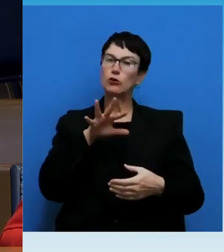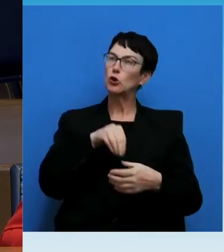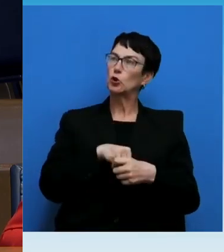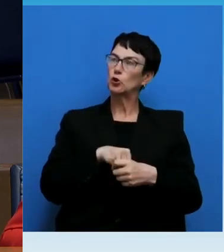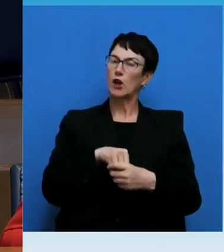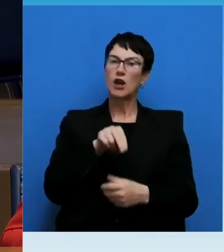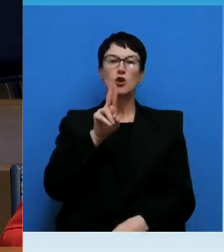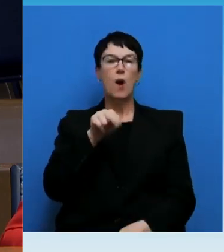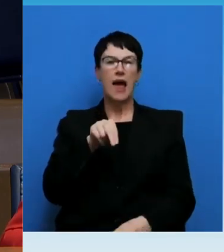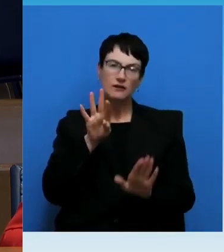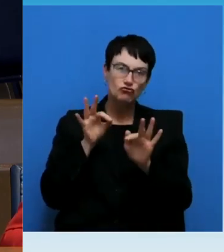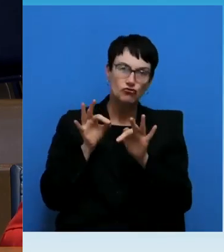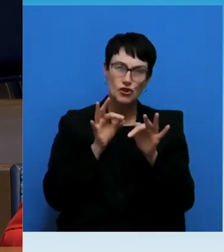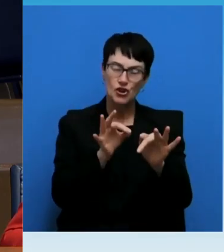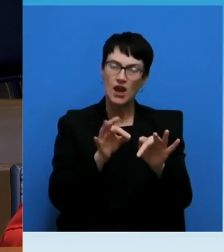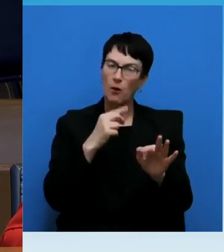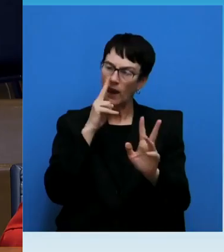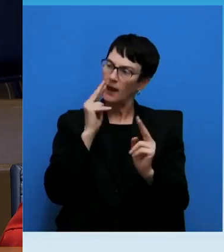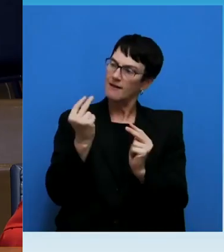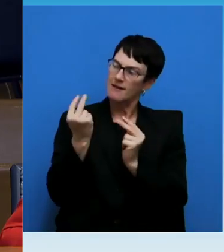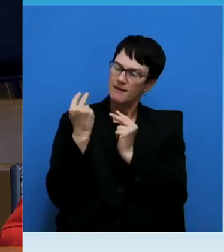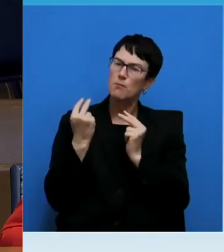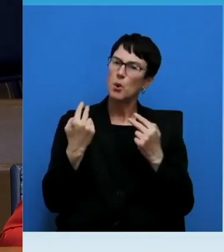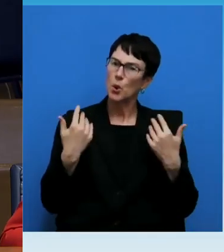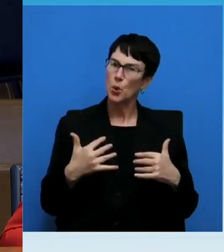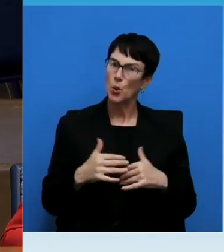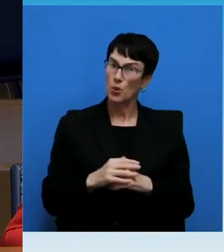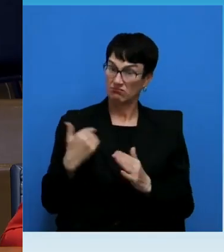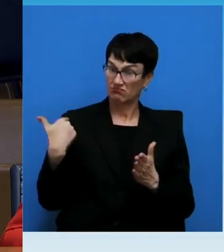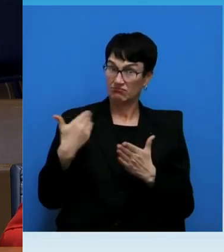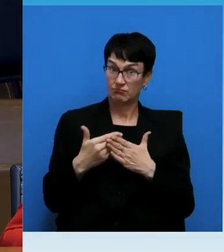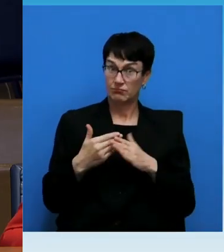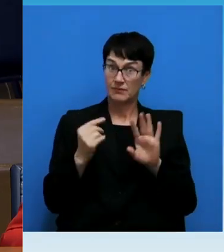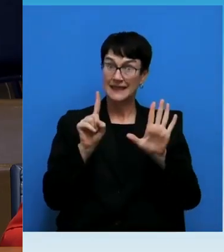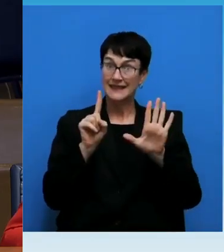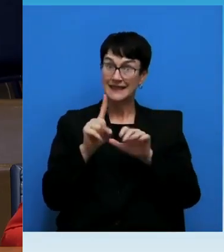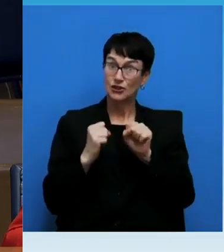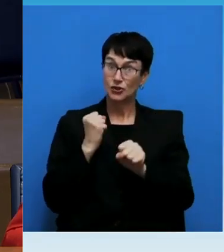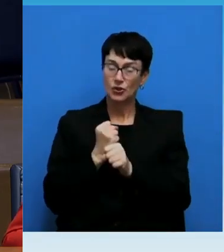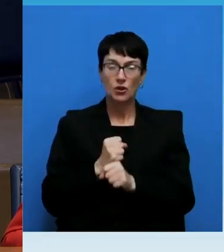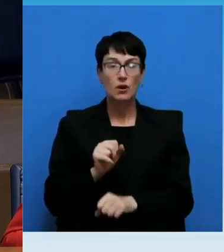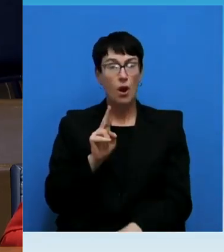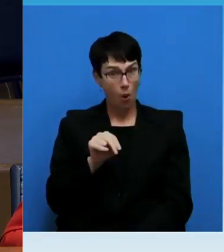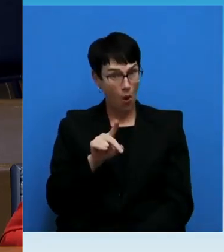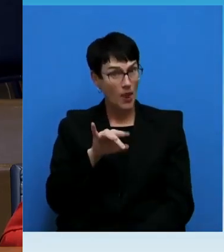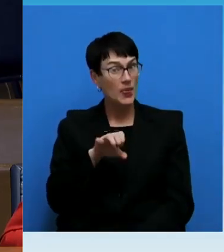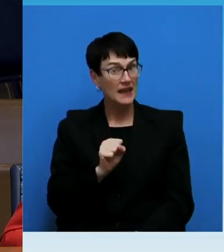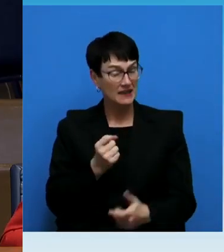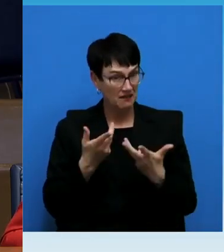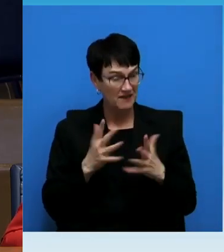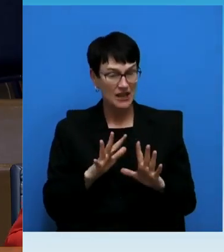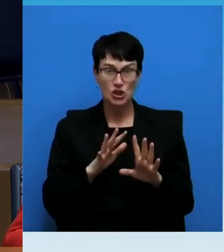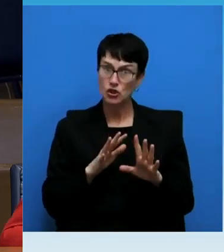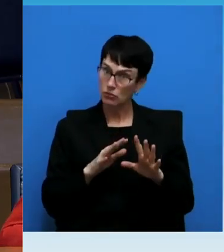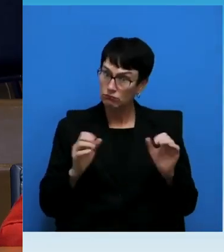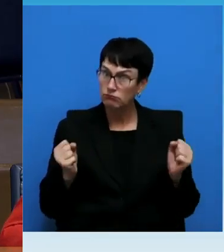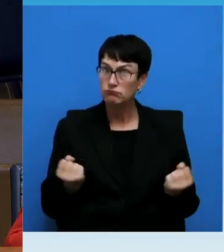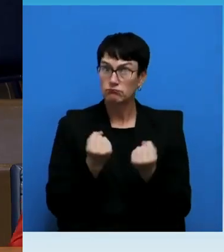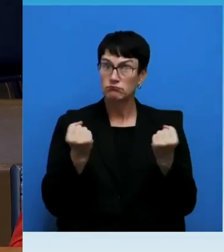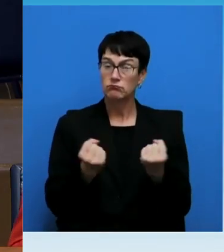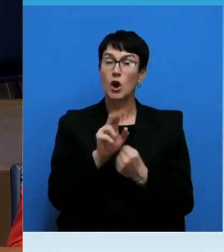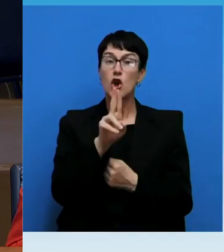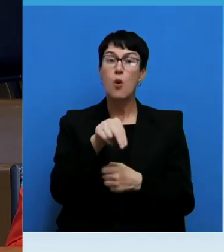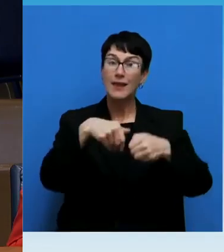past 6 years, UNDIS has catalyzed meaningful transformation across the United Nations system, embedding